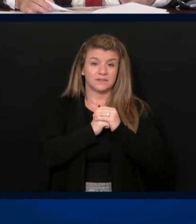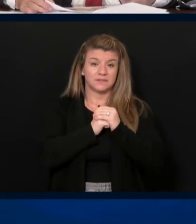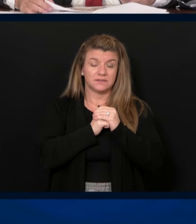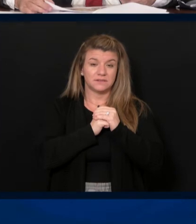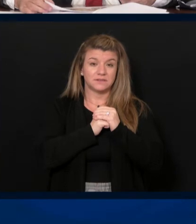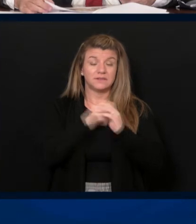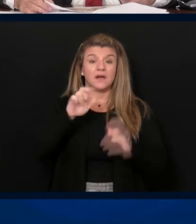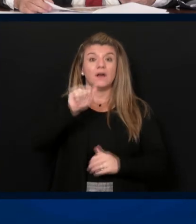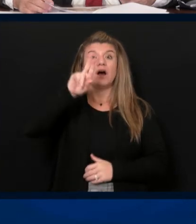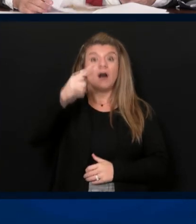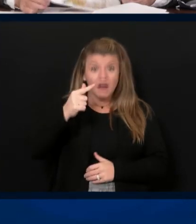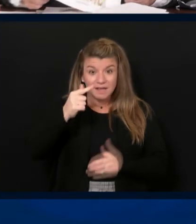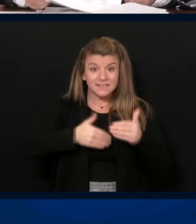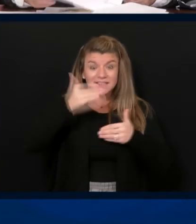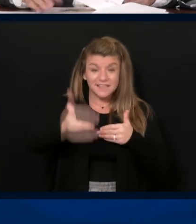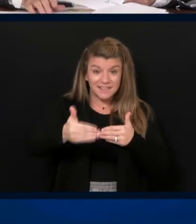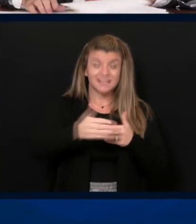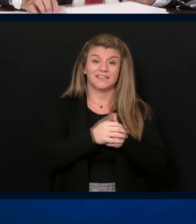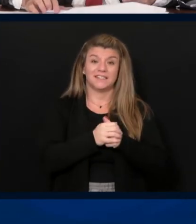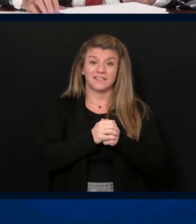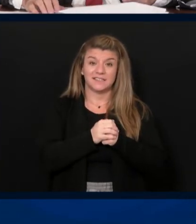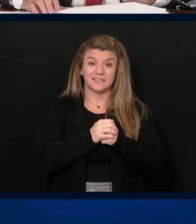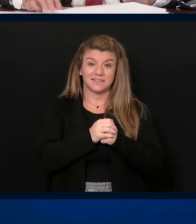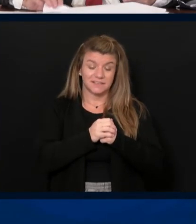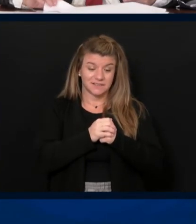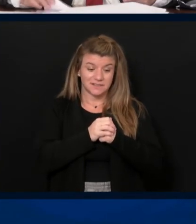In August, we're here.